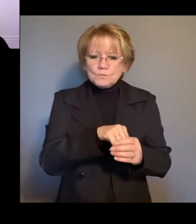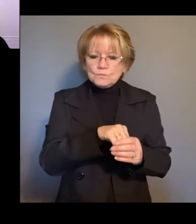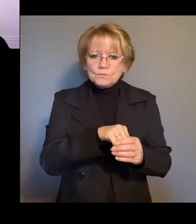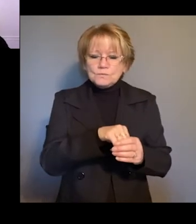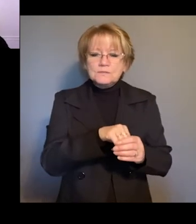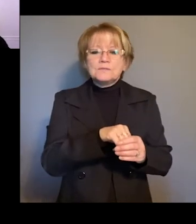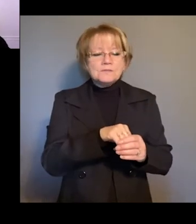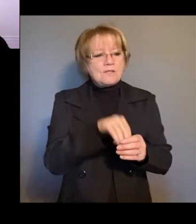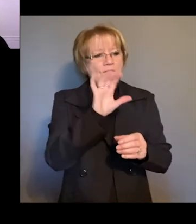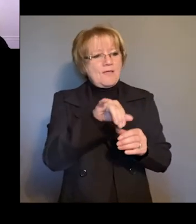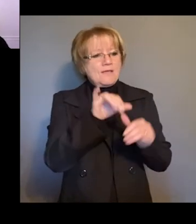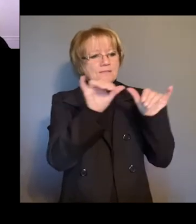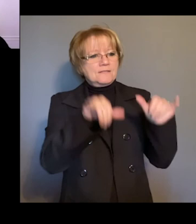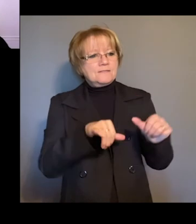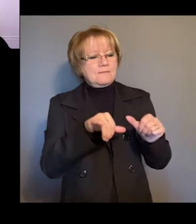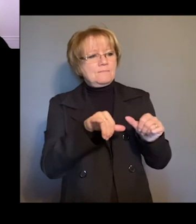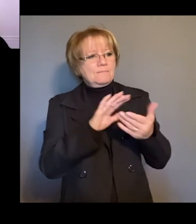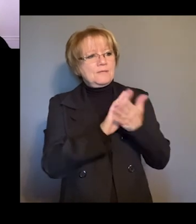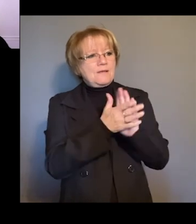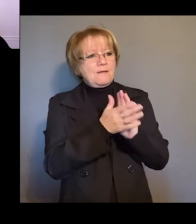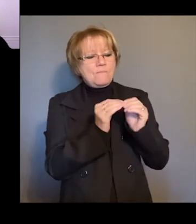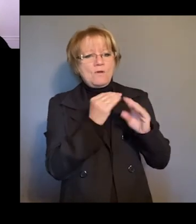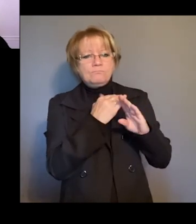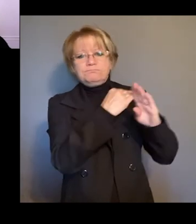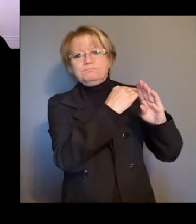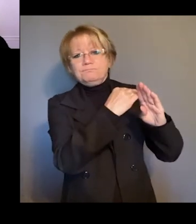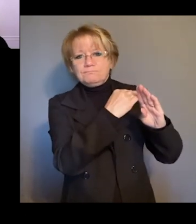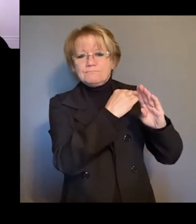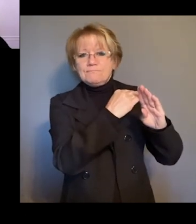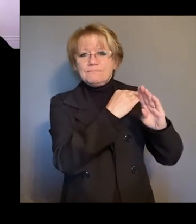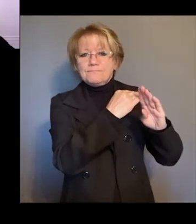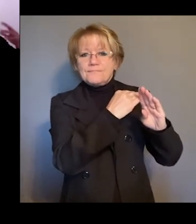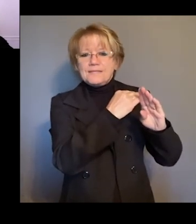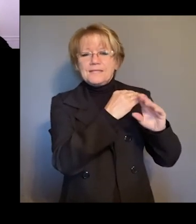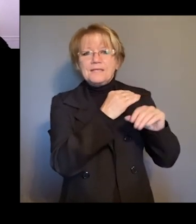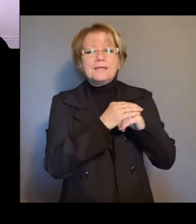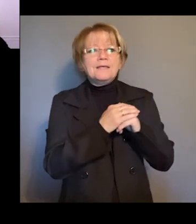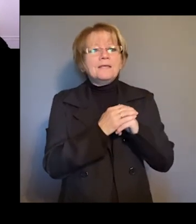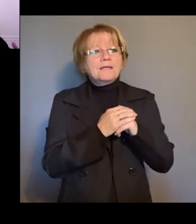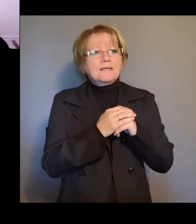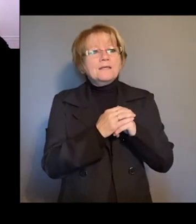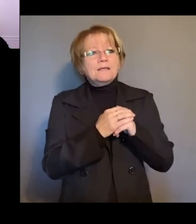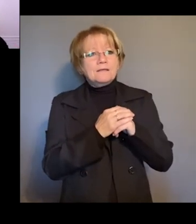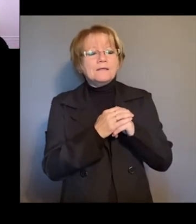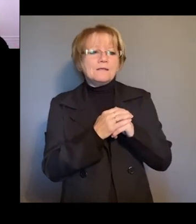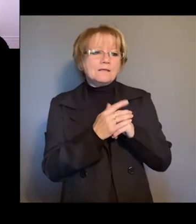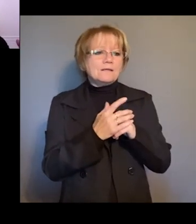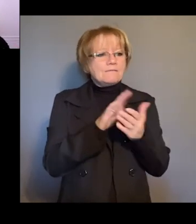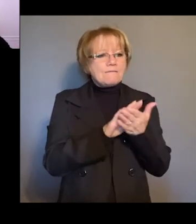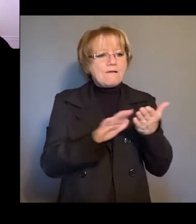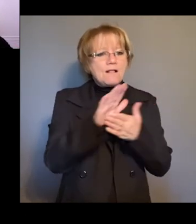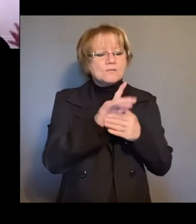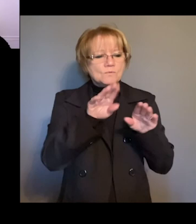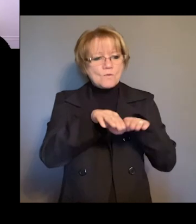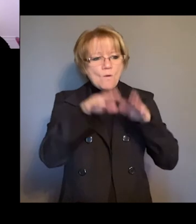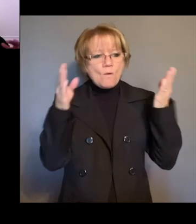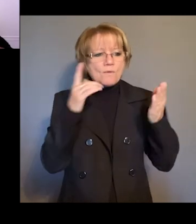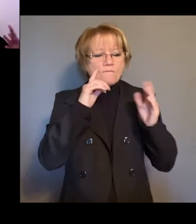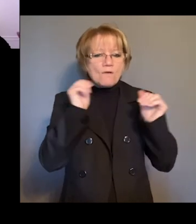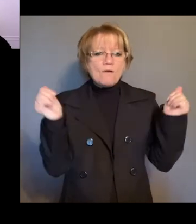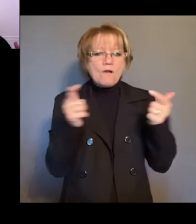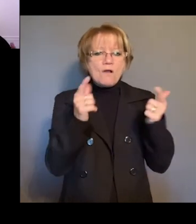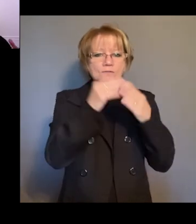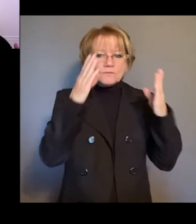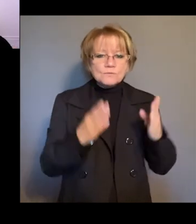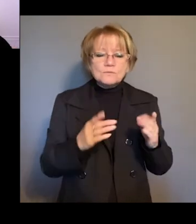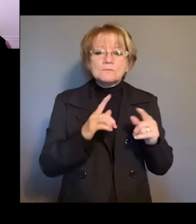higher ed, it really, it was very holistic and very open to all students. But as you do that and you